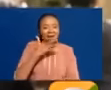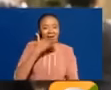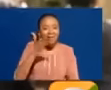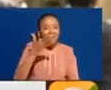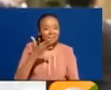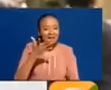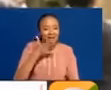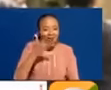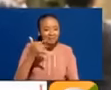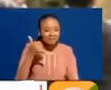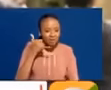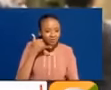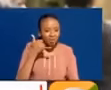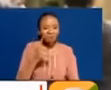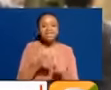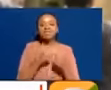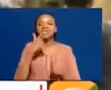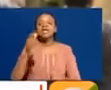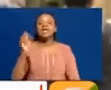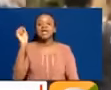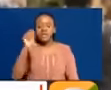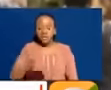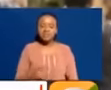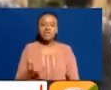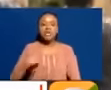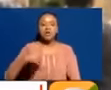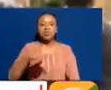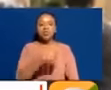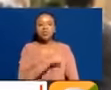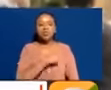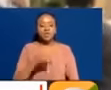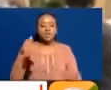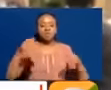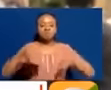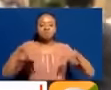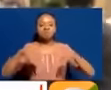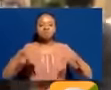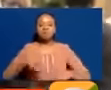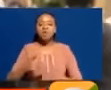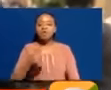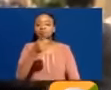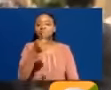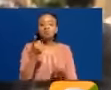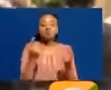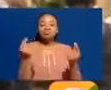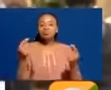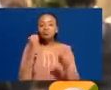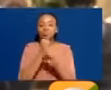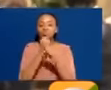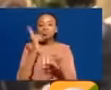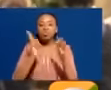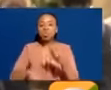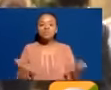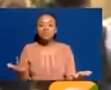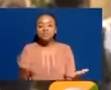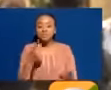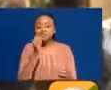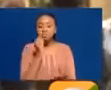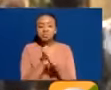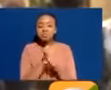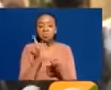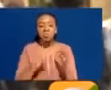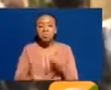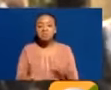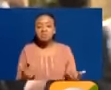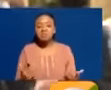mmoja alipopewa namba ya Keagan apige, walipiga simu kwa huyo na simu ikalia na ikachukuliwa. Huyo mkora